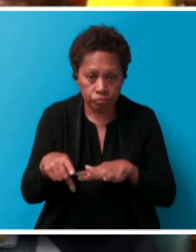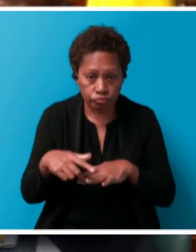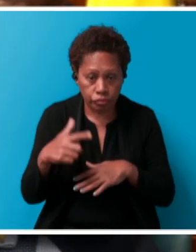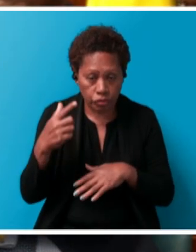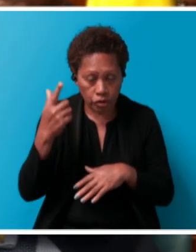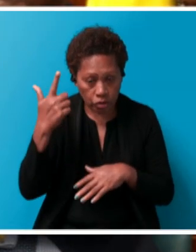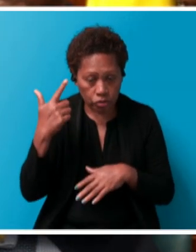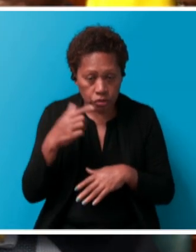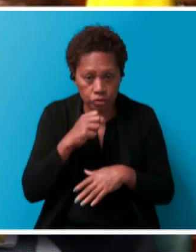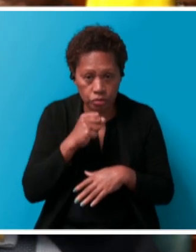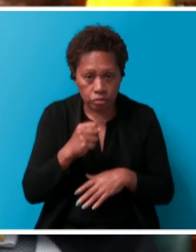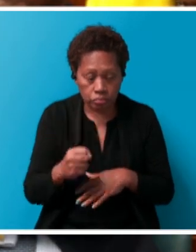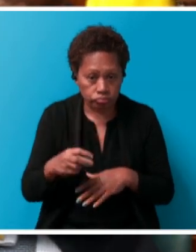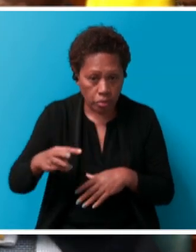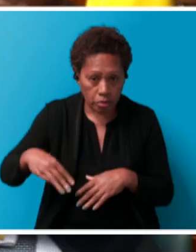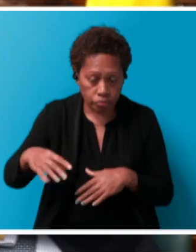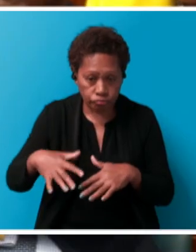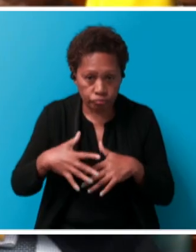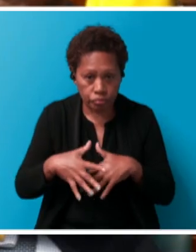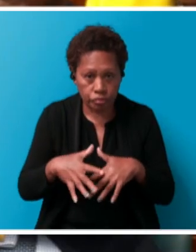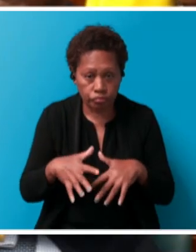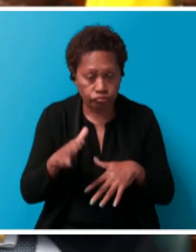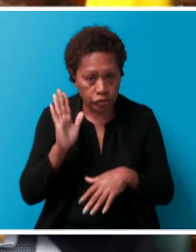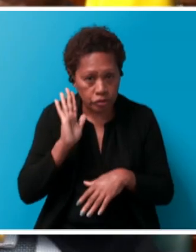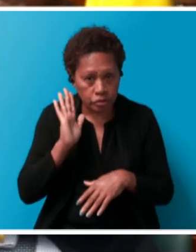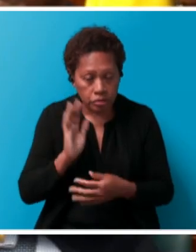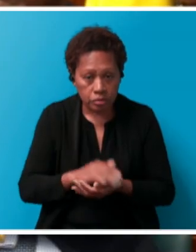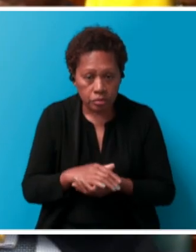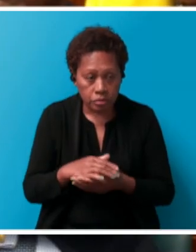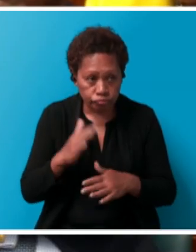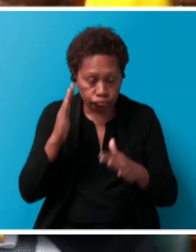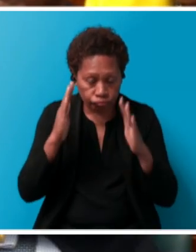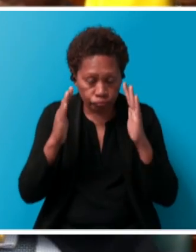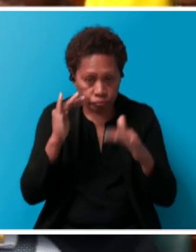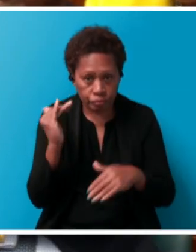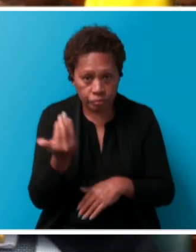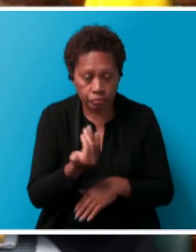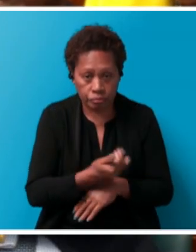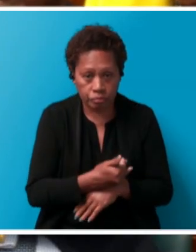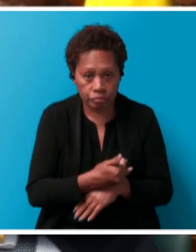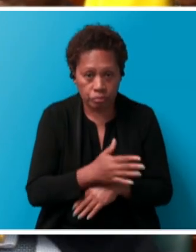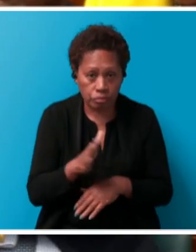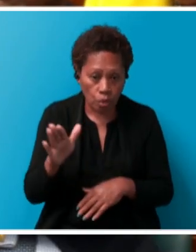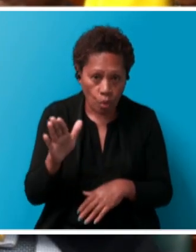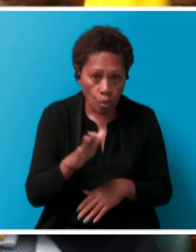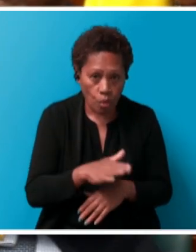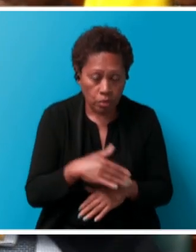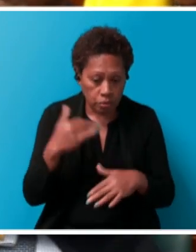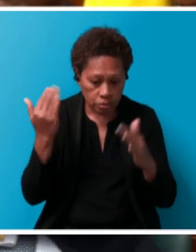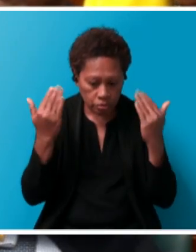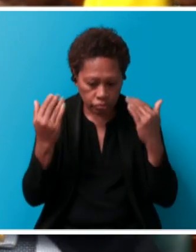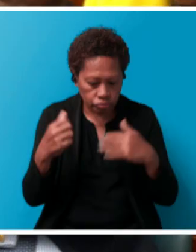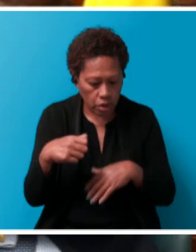to our members of the public listening in. Good morning and Bula Vinaka to you all. Mr. Speaker, sir, allow me to